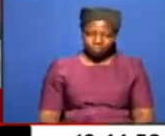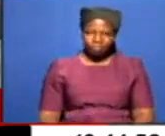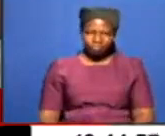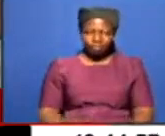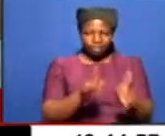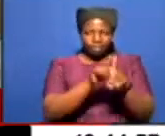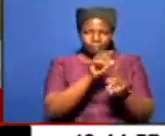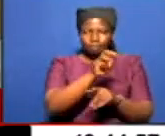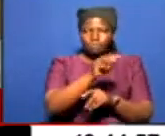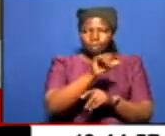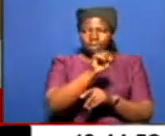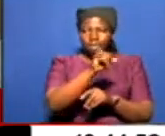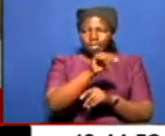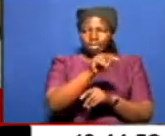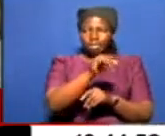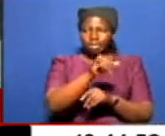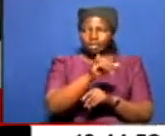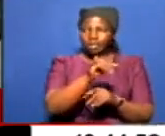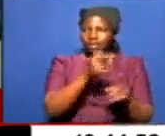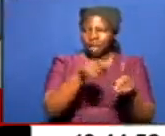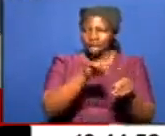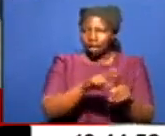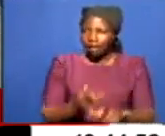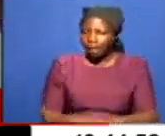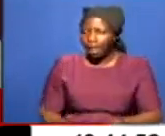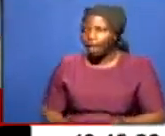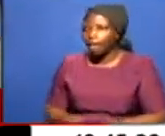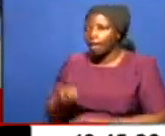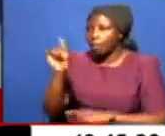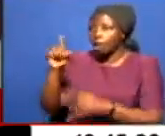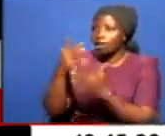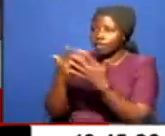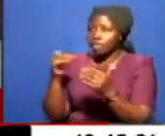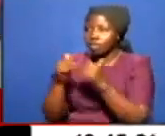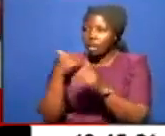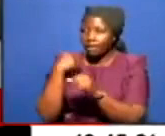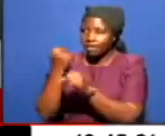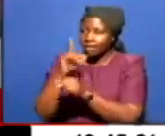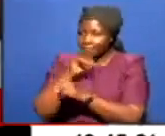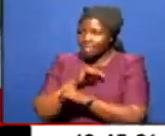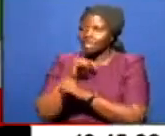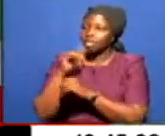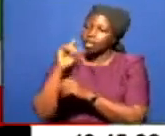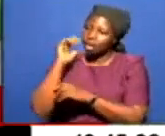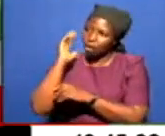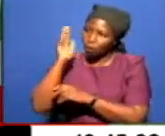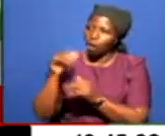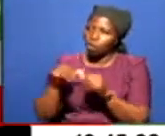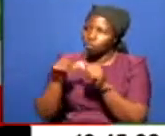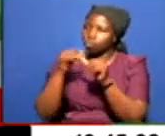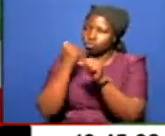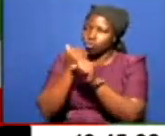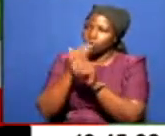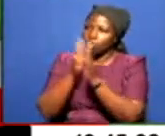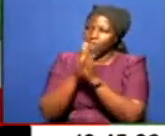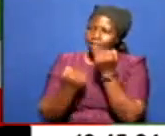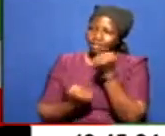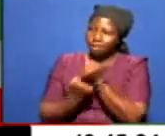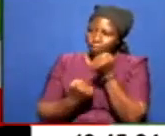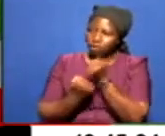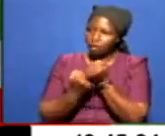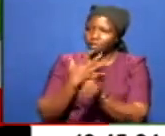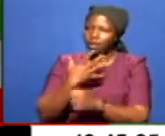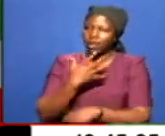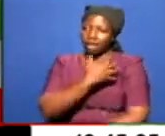Yeah. Mm-hmm. One of the things that we have done and continue to do with the support of and capacity building